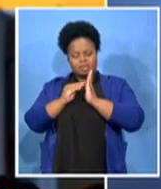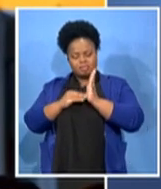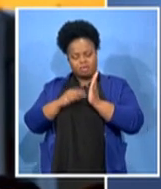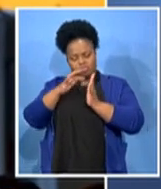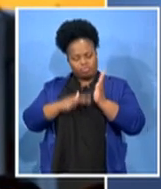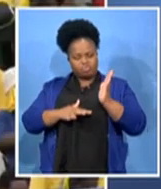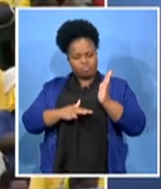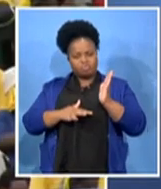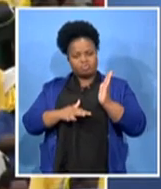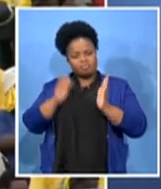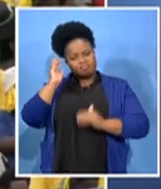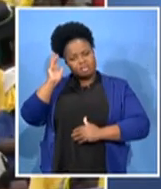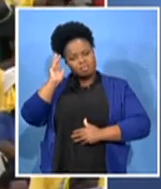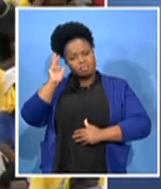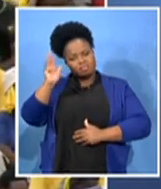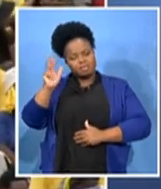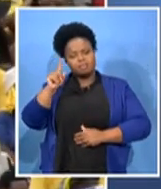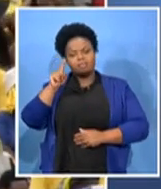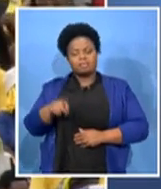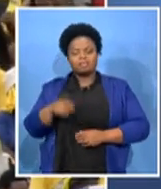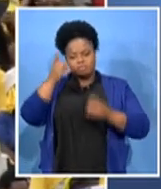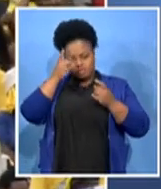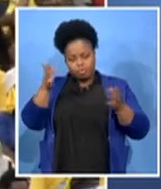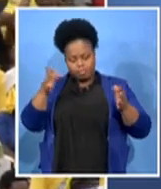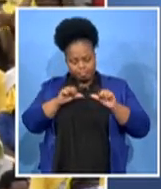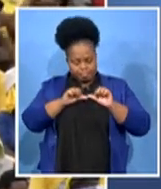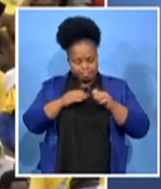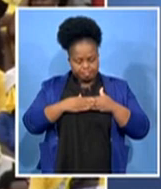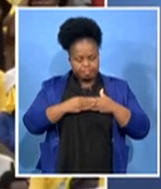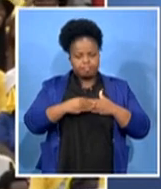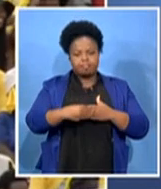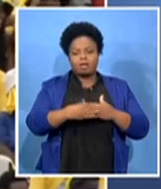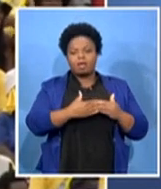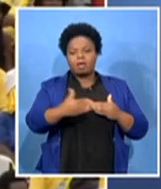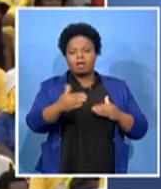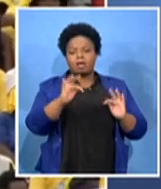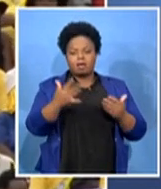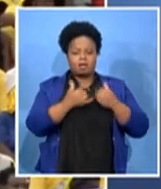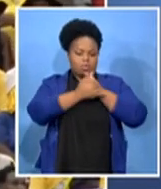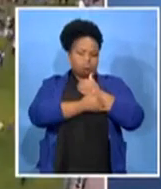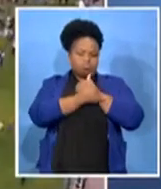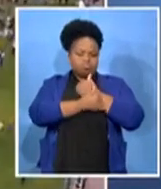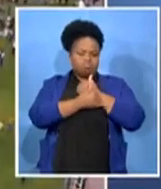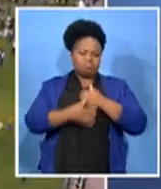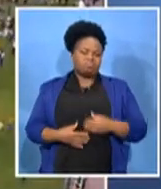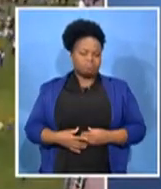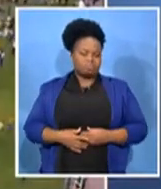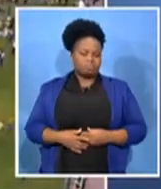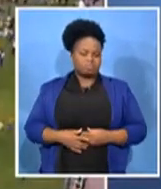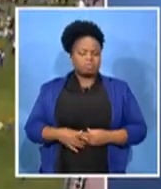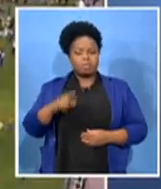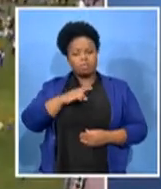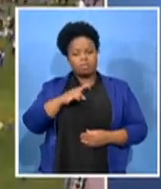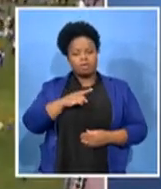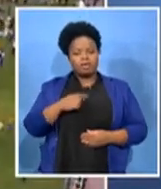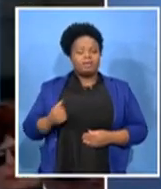give us the direction as the country. Because if the country is faced with a pandemic